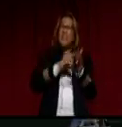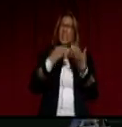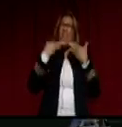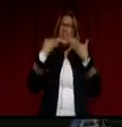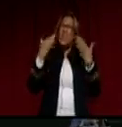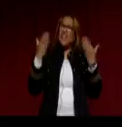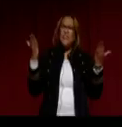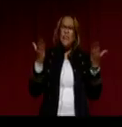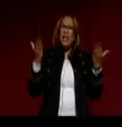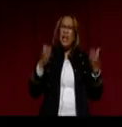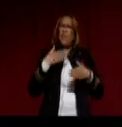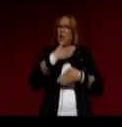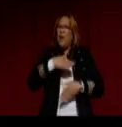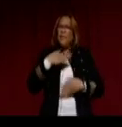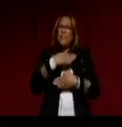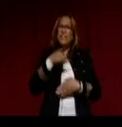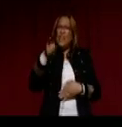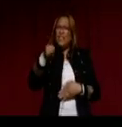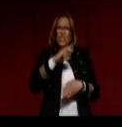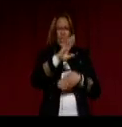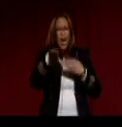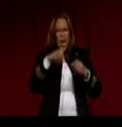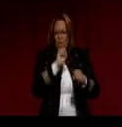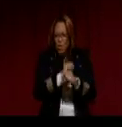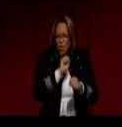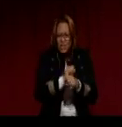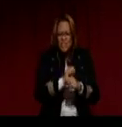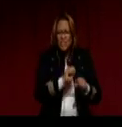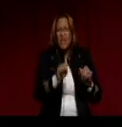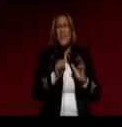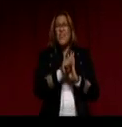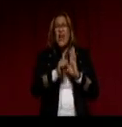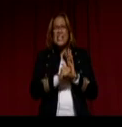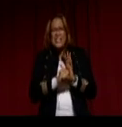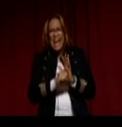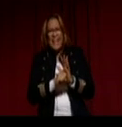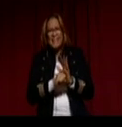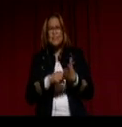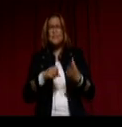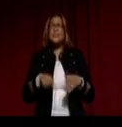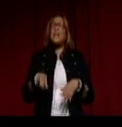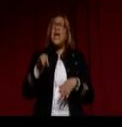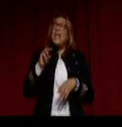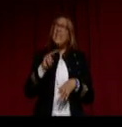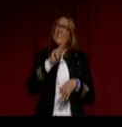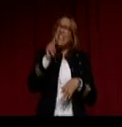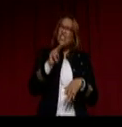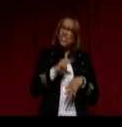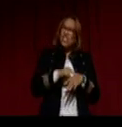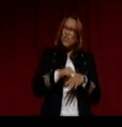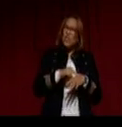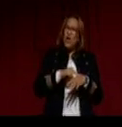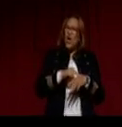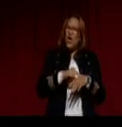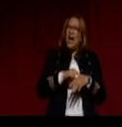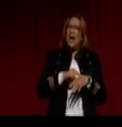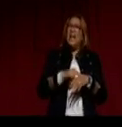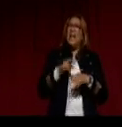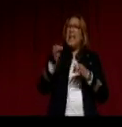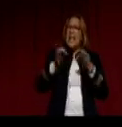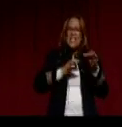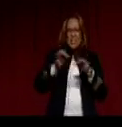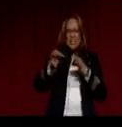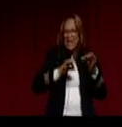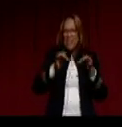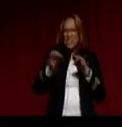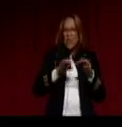We appreciate you. We appreciate all the work you've done for our state. Is that your general assessment of what a virus